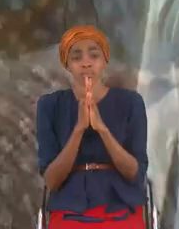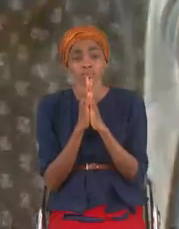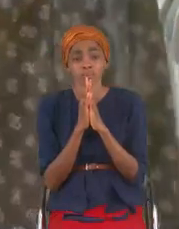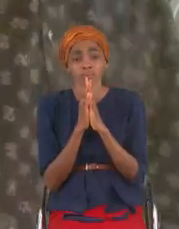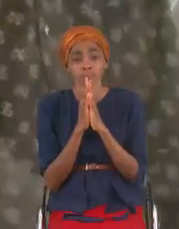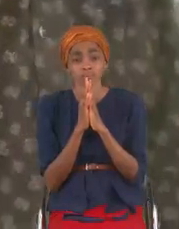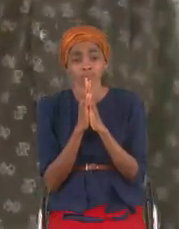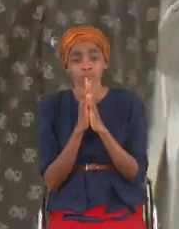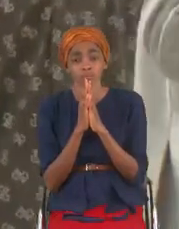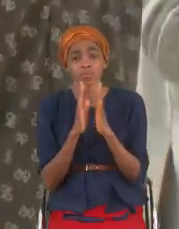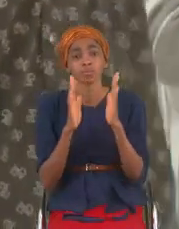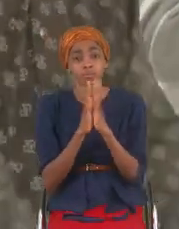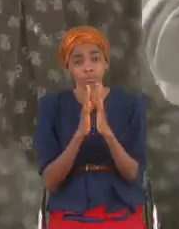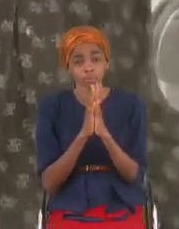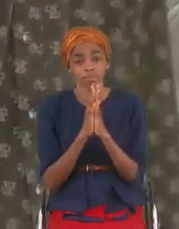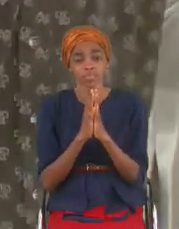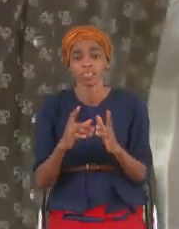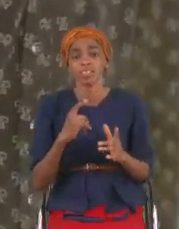Tell him he'll